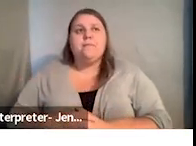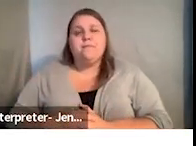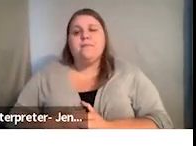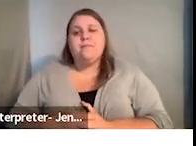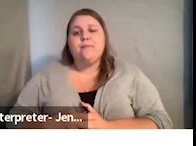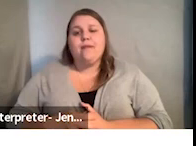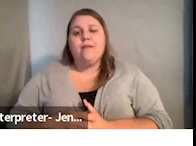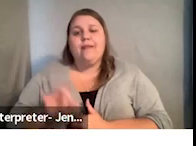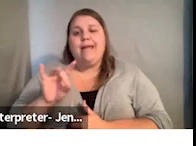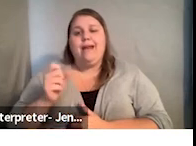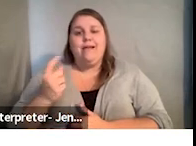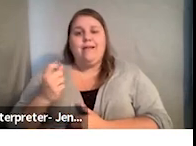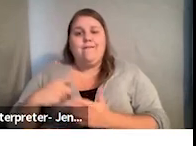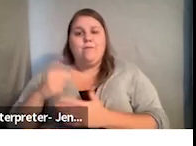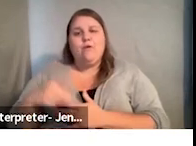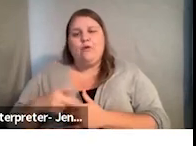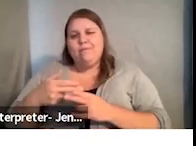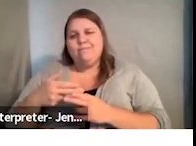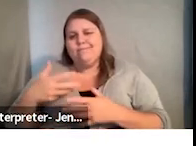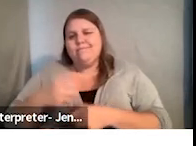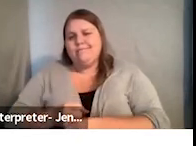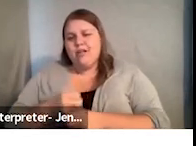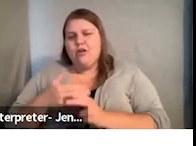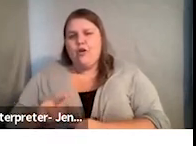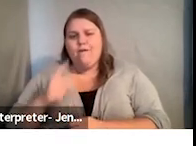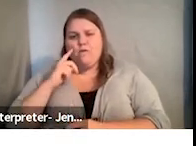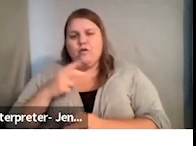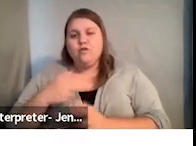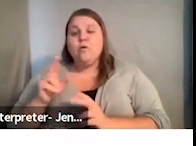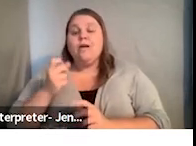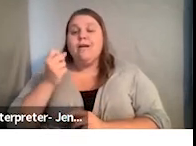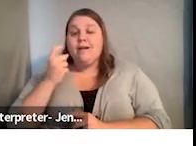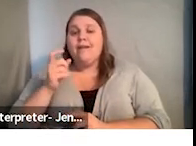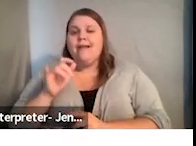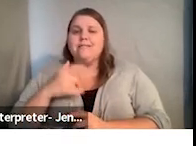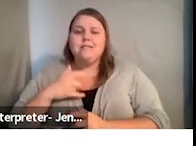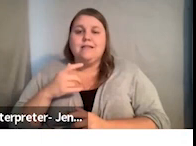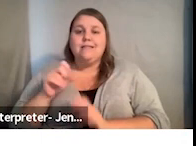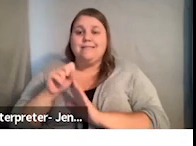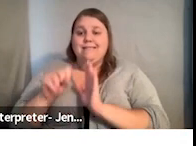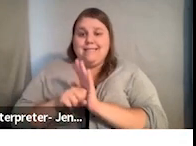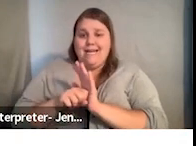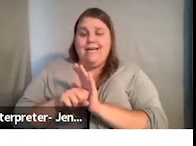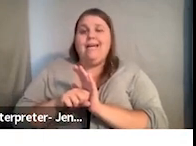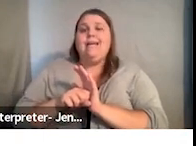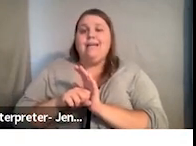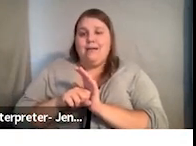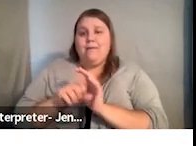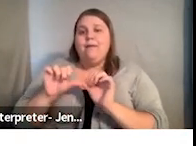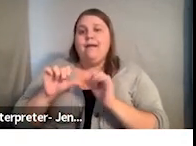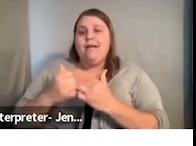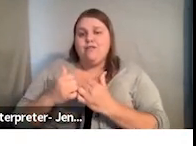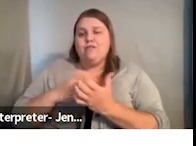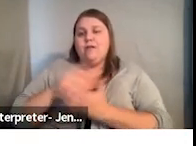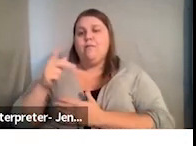the 811 program, we'll call it that for short, is the state's first interagency subsidy program for people with disabilities. We work